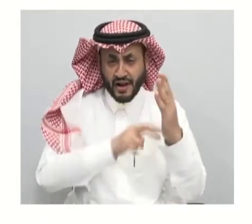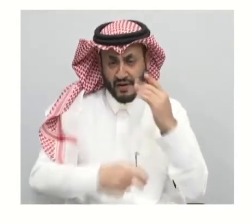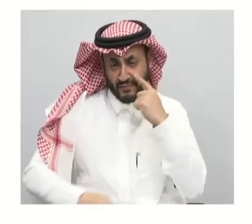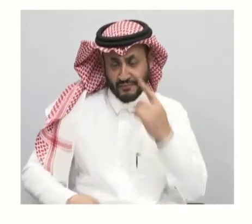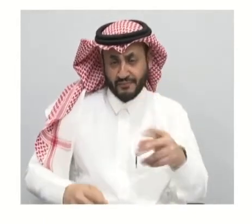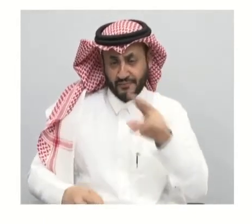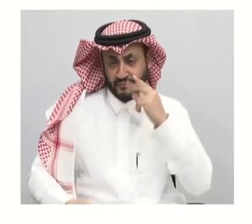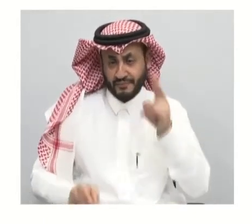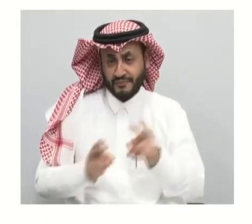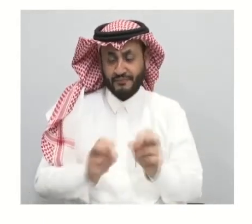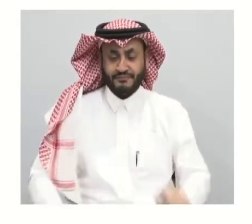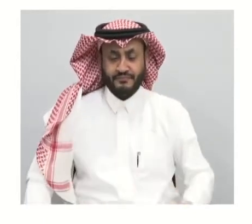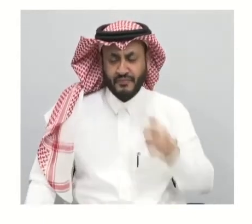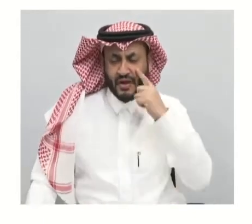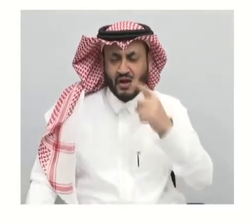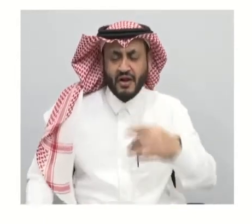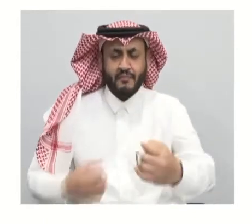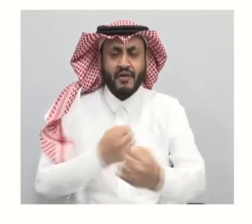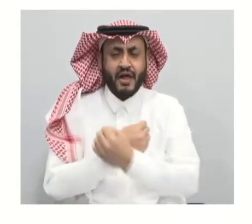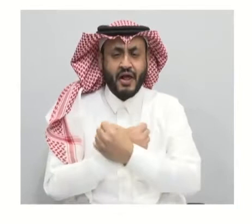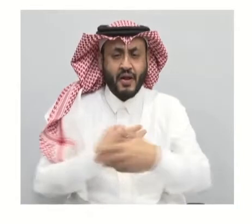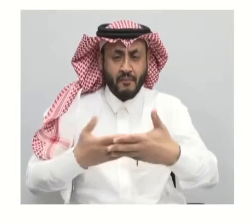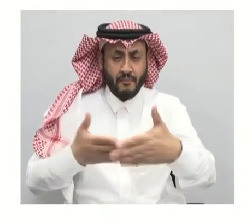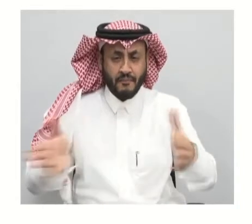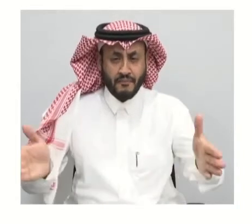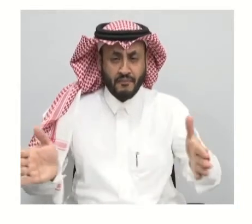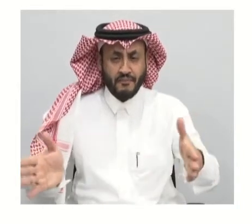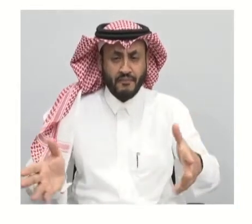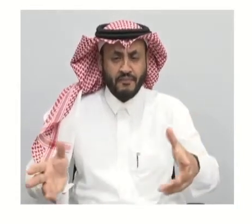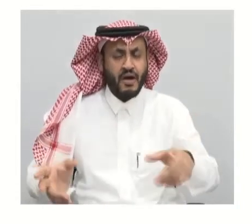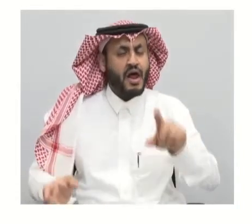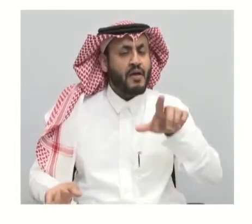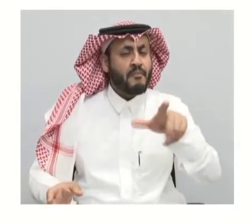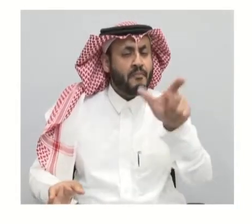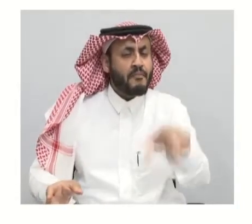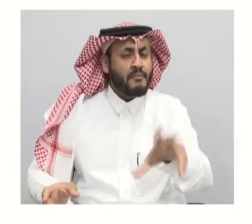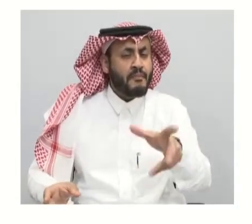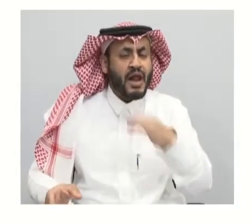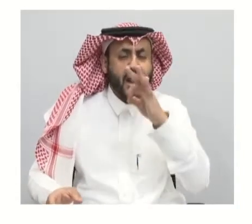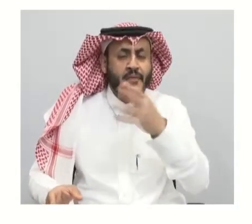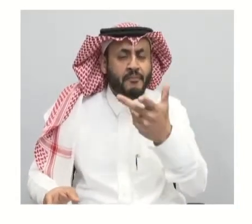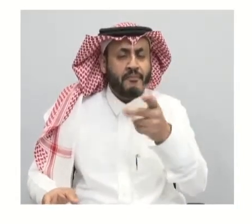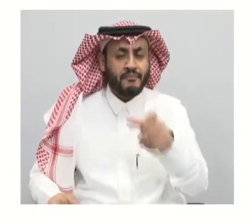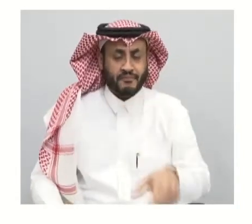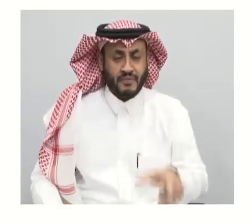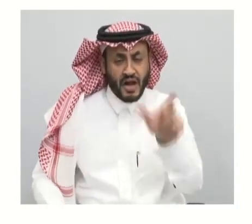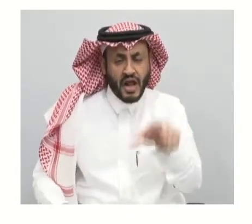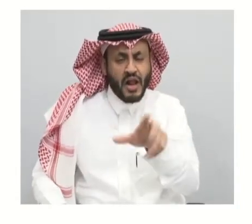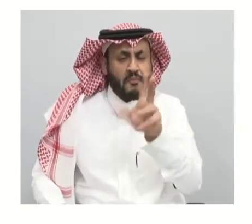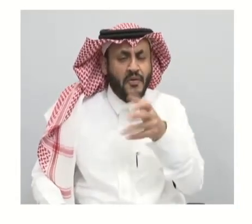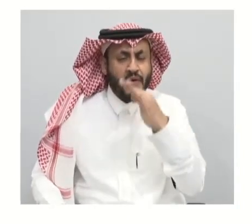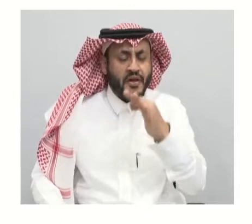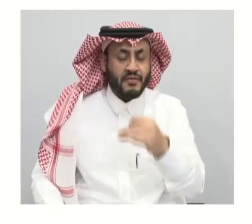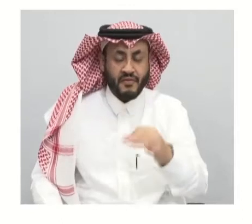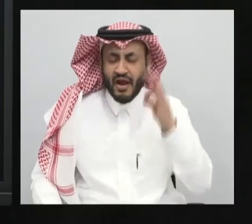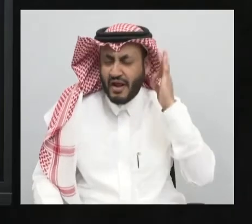Look at the pictures of a gallery opening. Who said what? So you have to guess who is saying what. We will